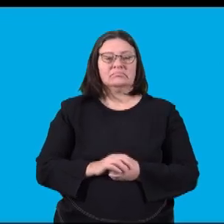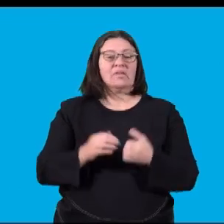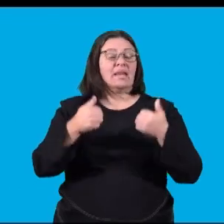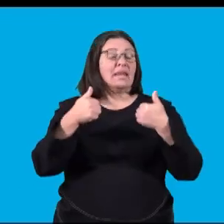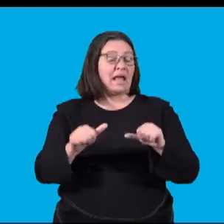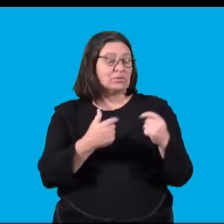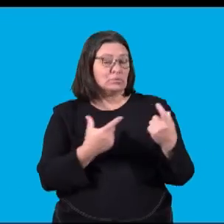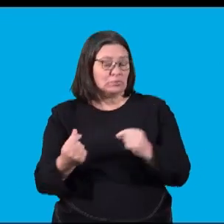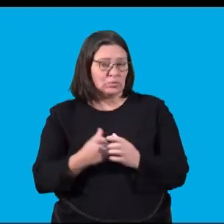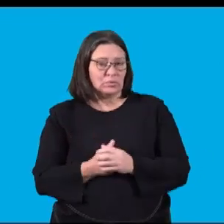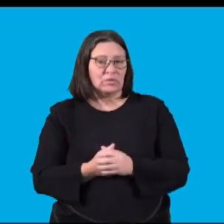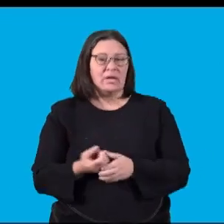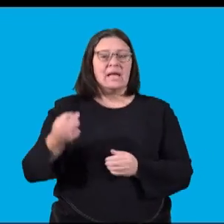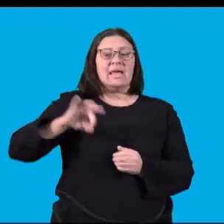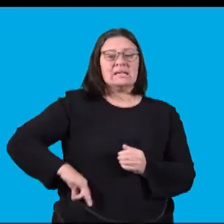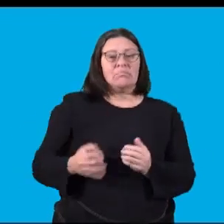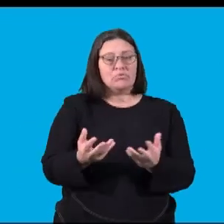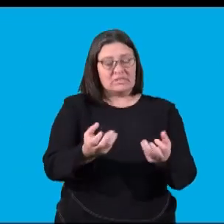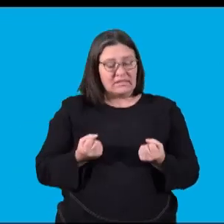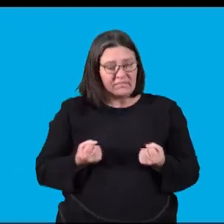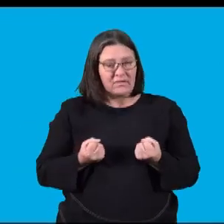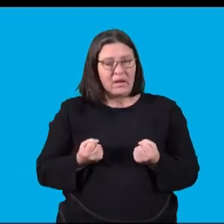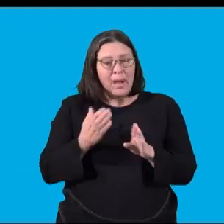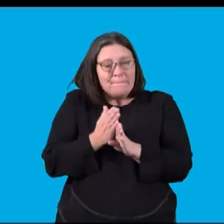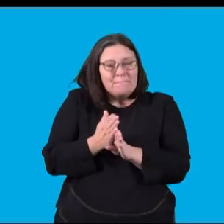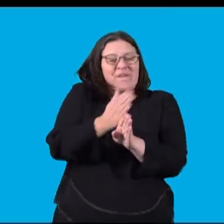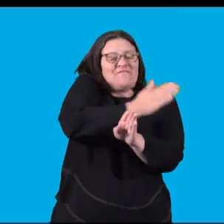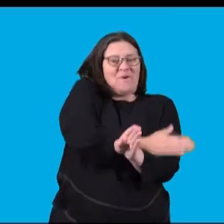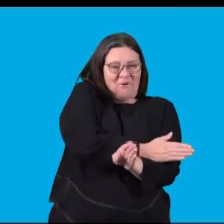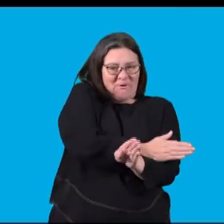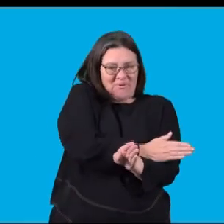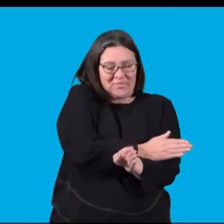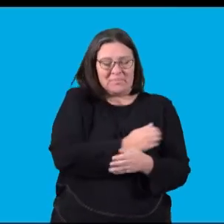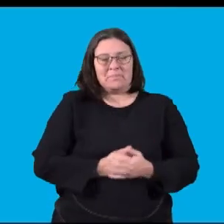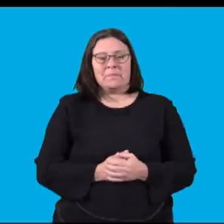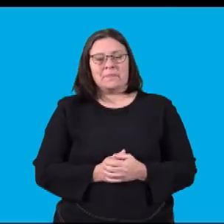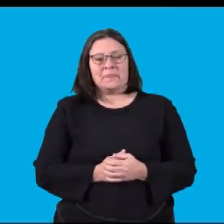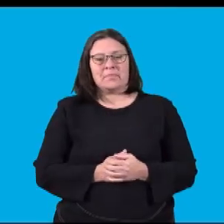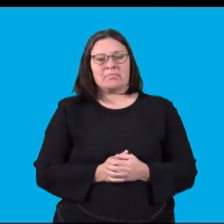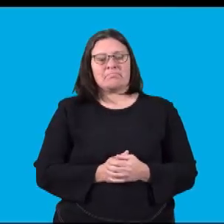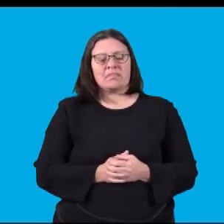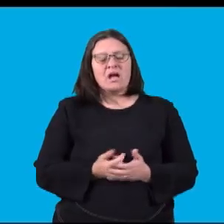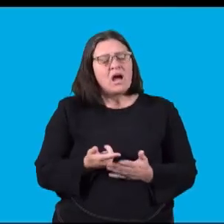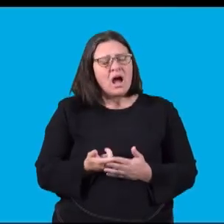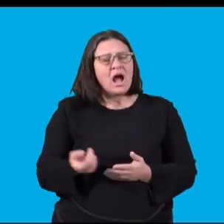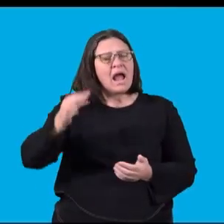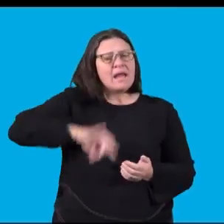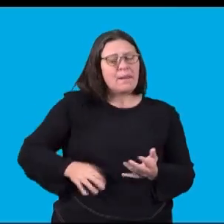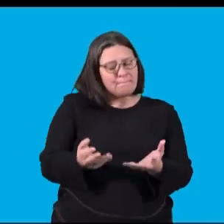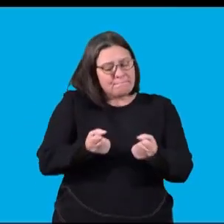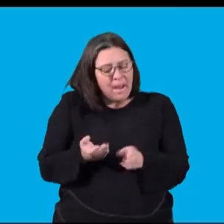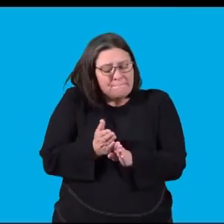The next one that I'm going to do is income received in advance. Now, with income received in